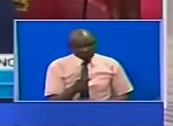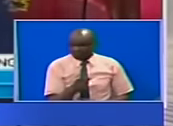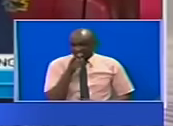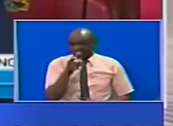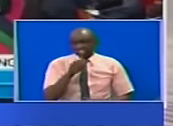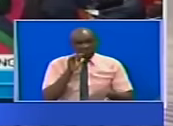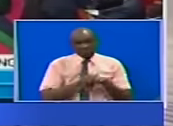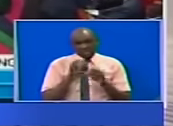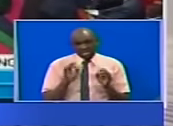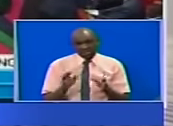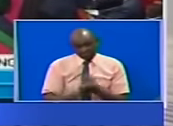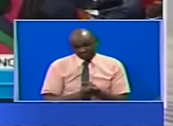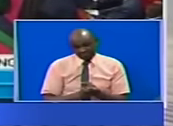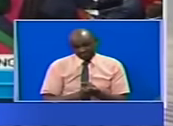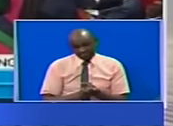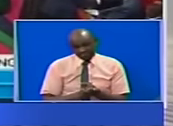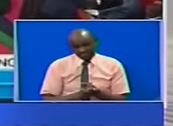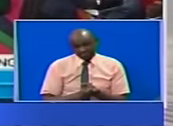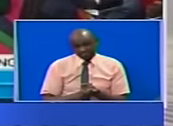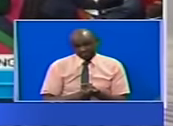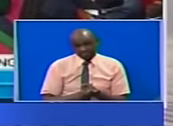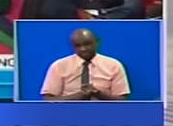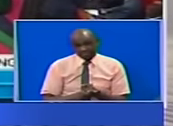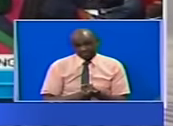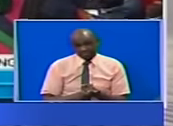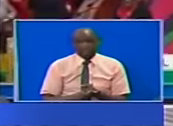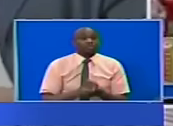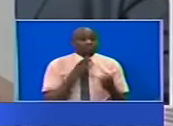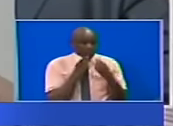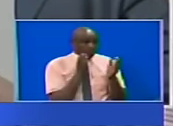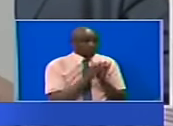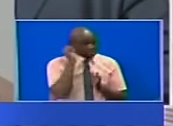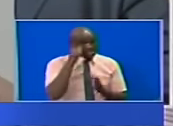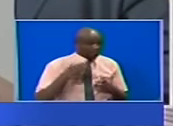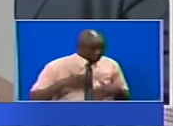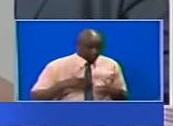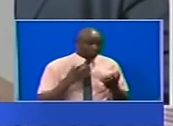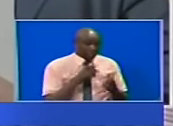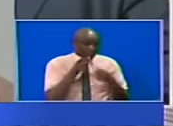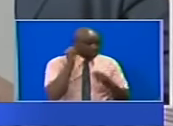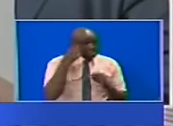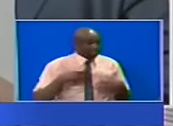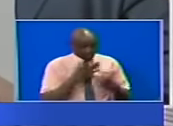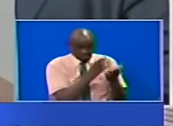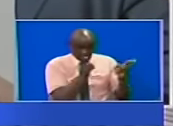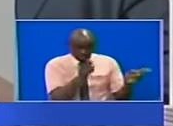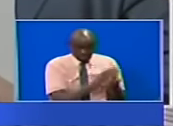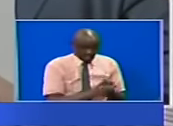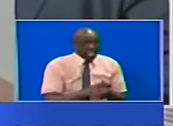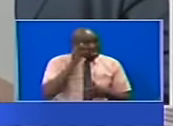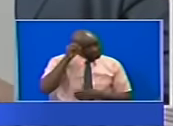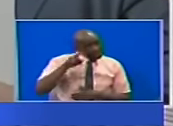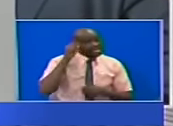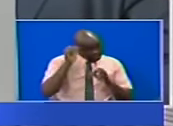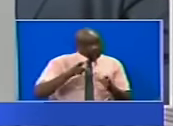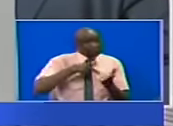spelling good fortunes for the country. Speaking to the Kenyan Mwananchi, if at all members of parliament get what